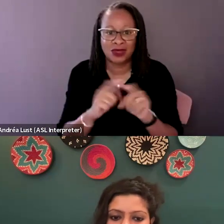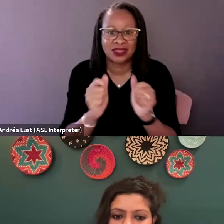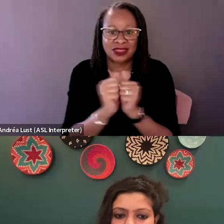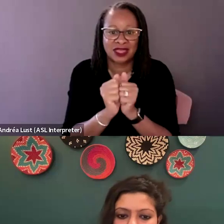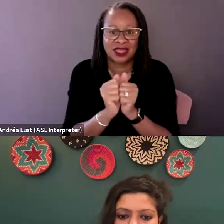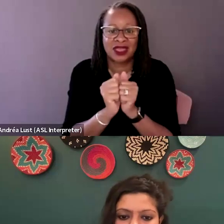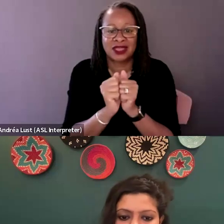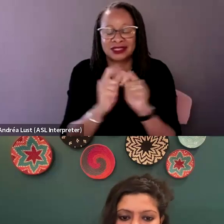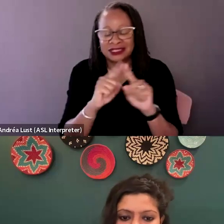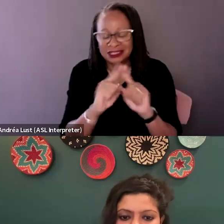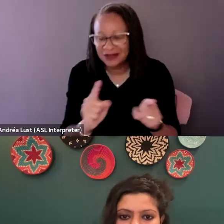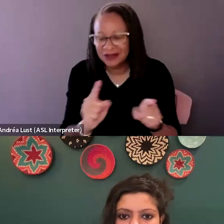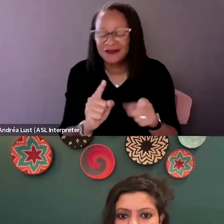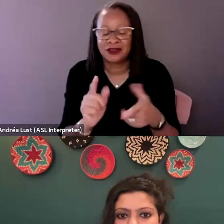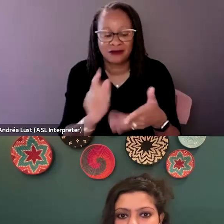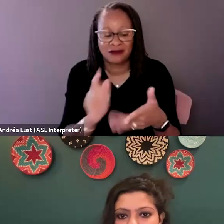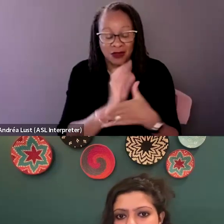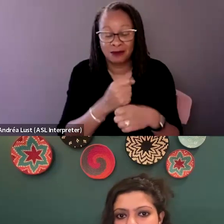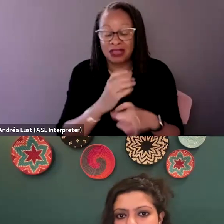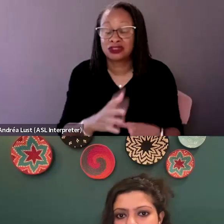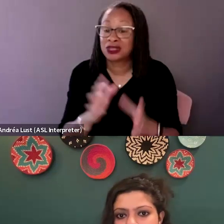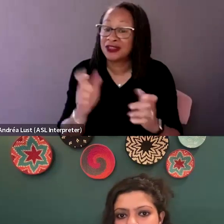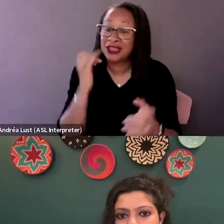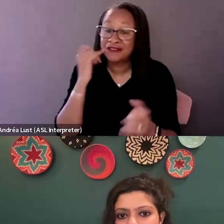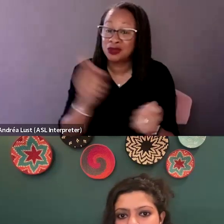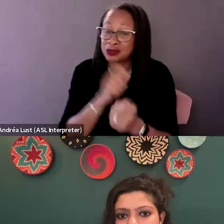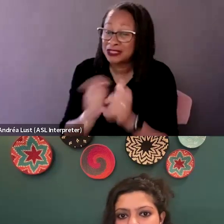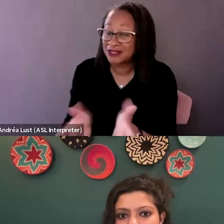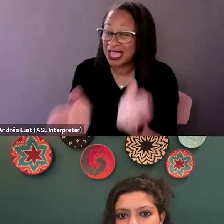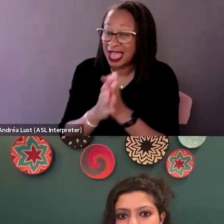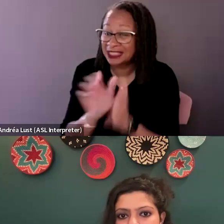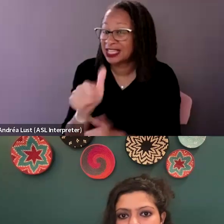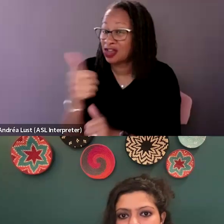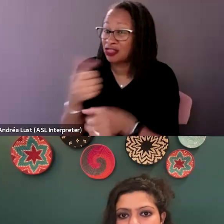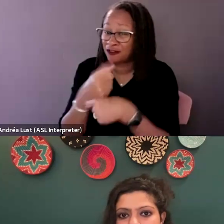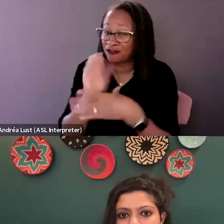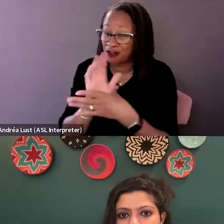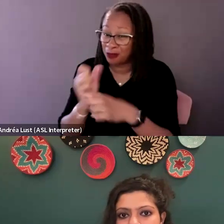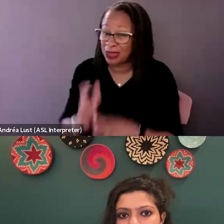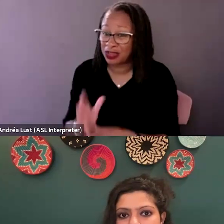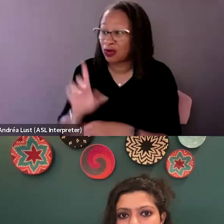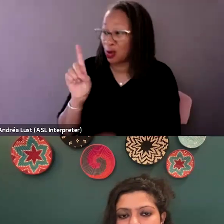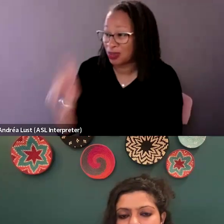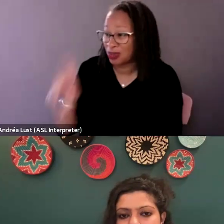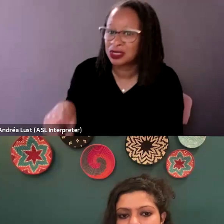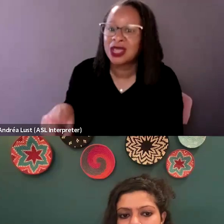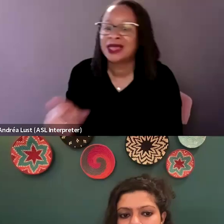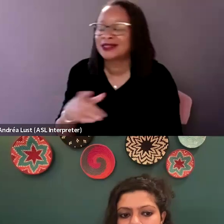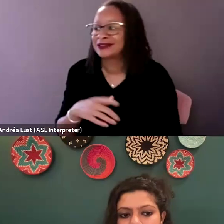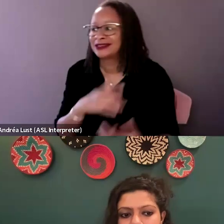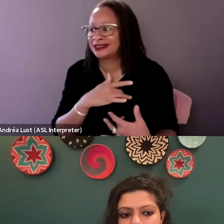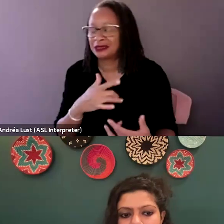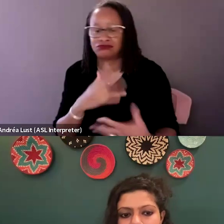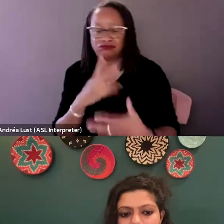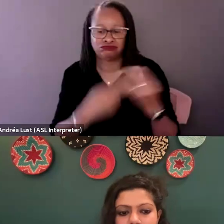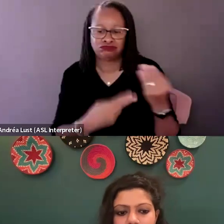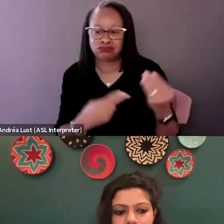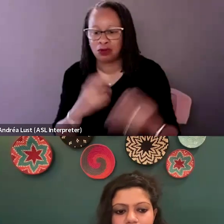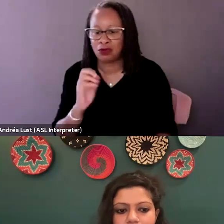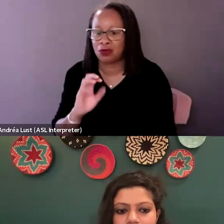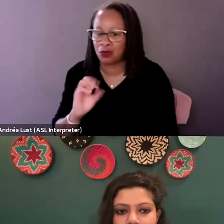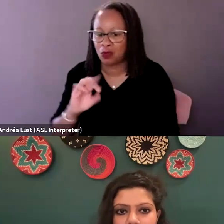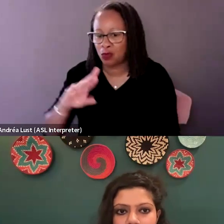Or like Khushbu Ranka initiated India Docs with you, actually, Shaunak and Archana. But in the process of